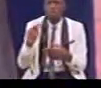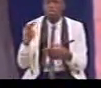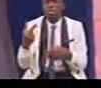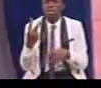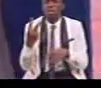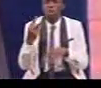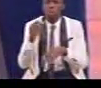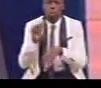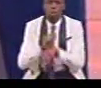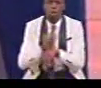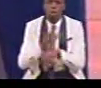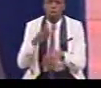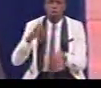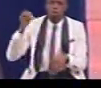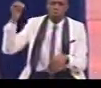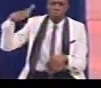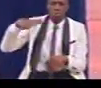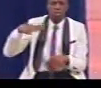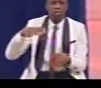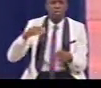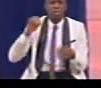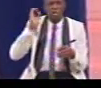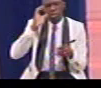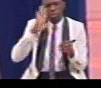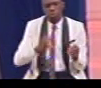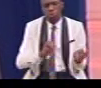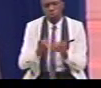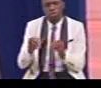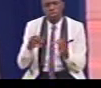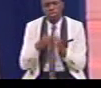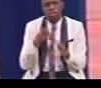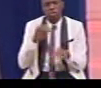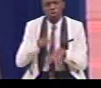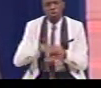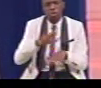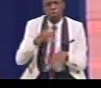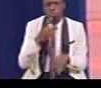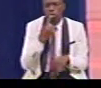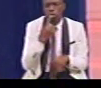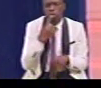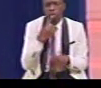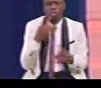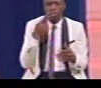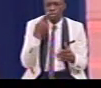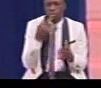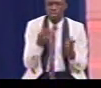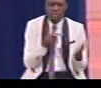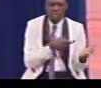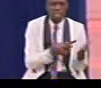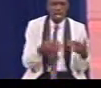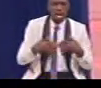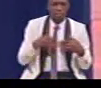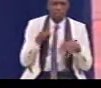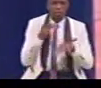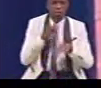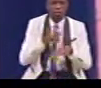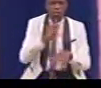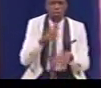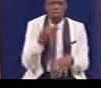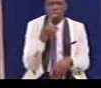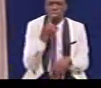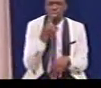and said, lo, this has touched thy lips, and thy iniquity is taken away, and thy